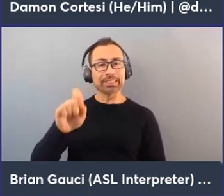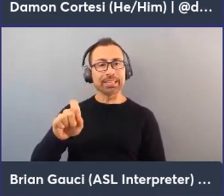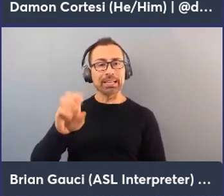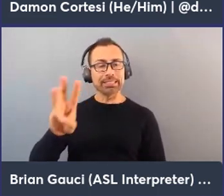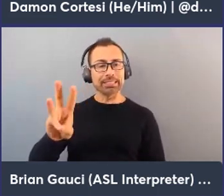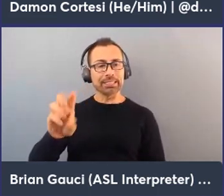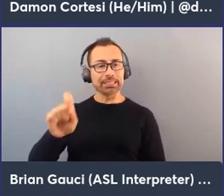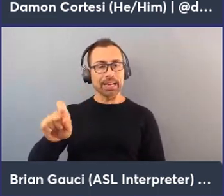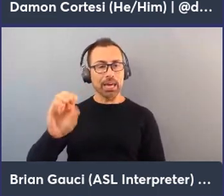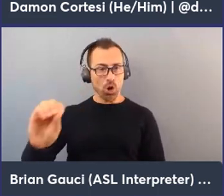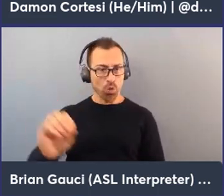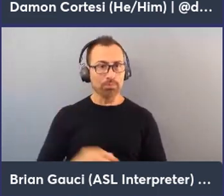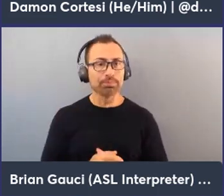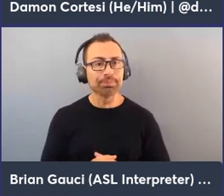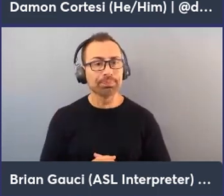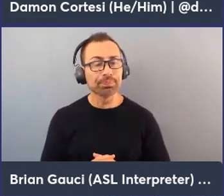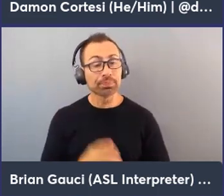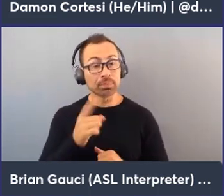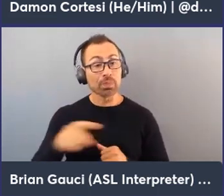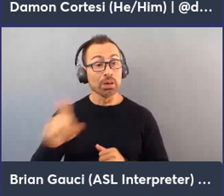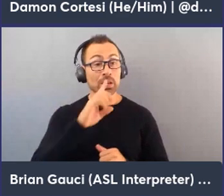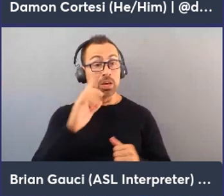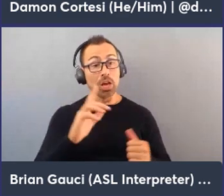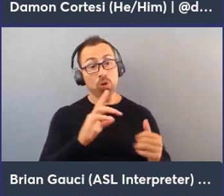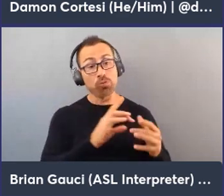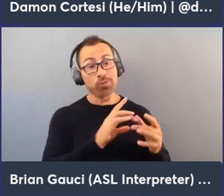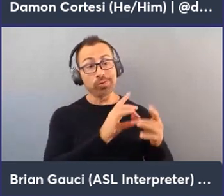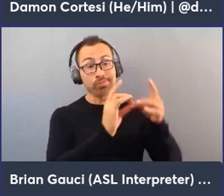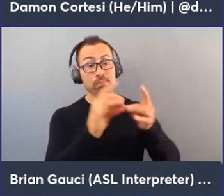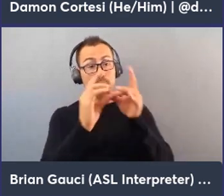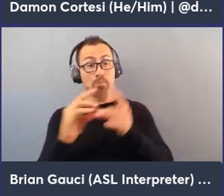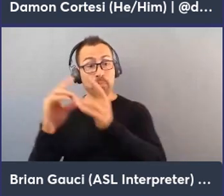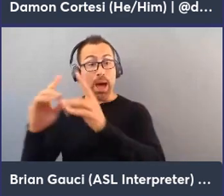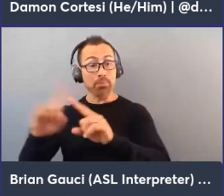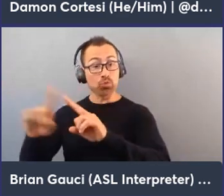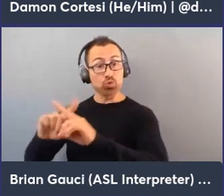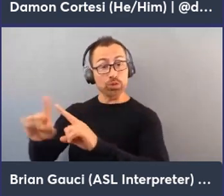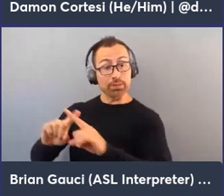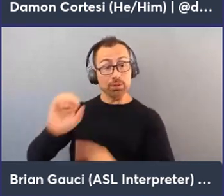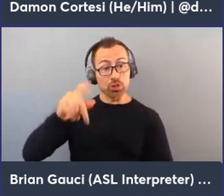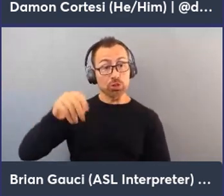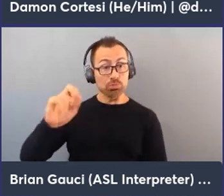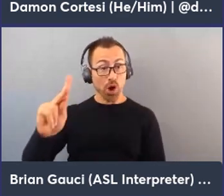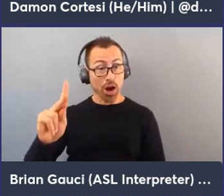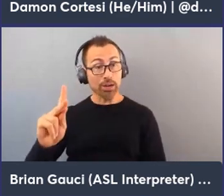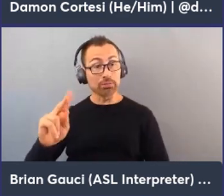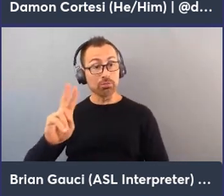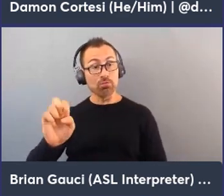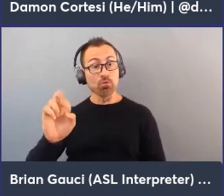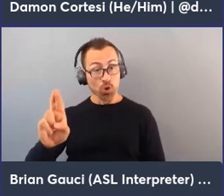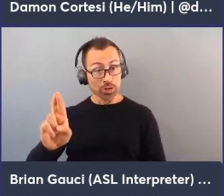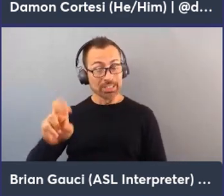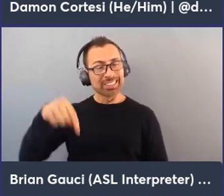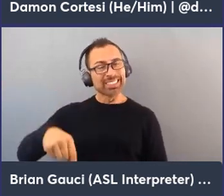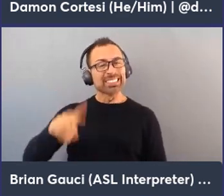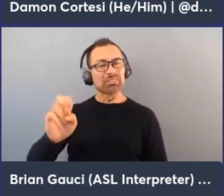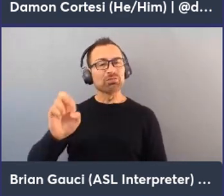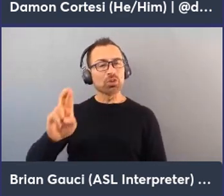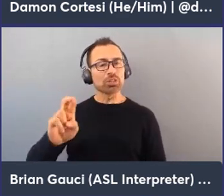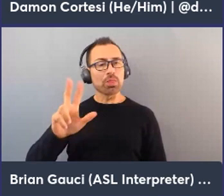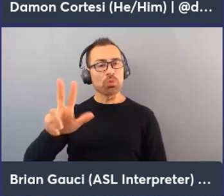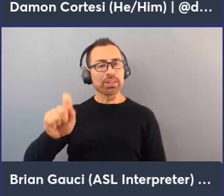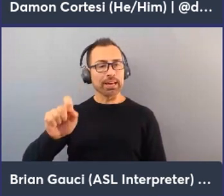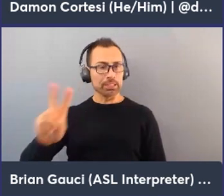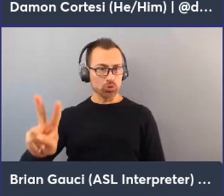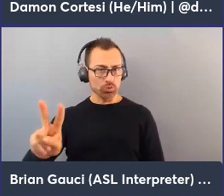map to different Spark versions. So this is Spark version 3.2. So I've already gone ahead now and created that